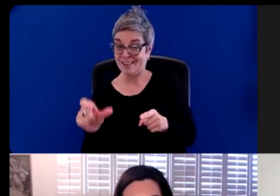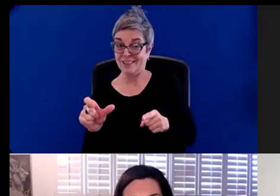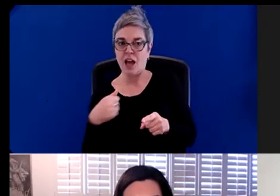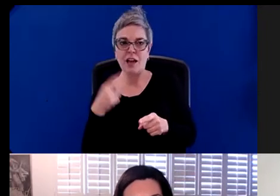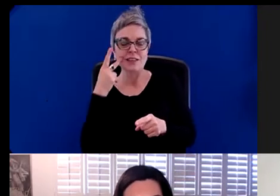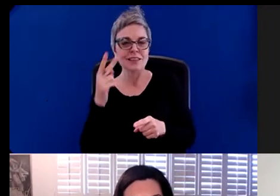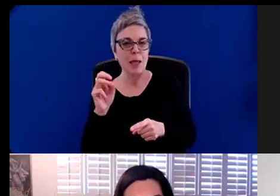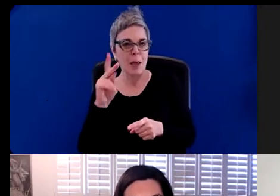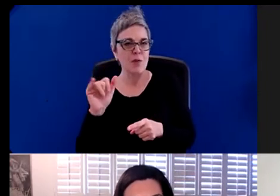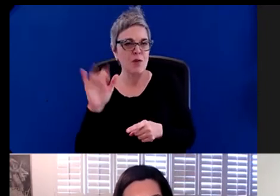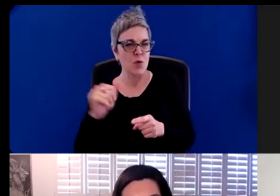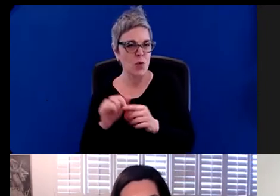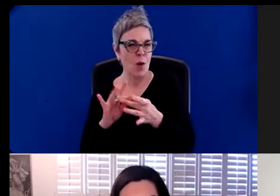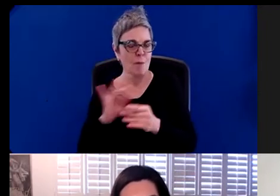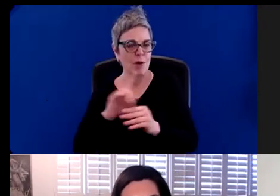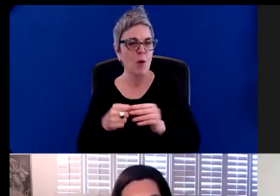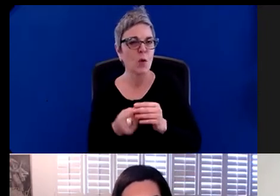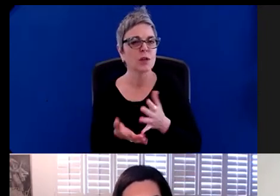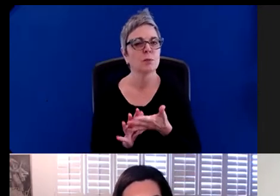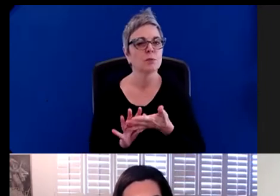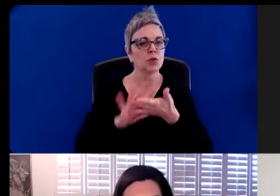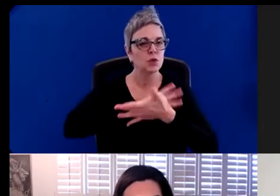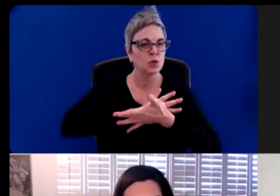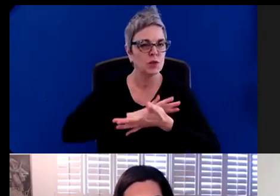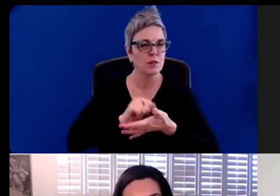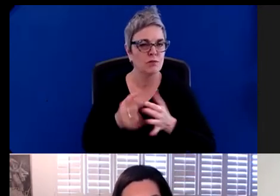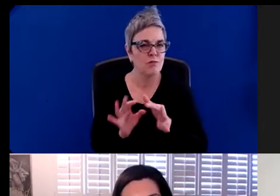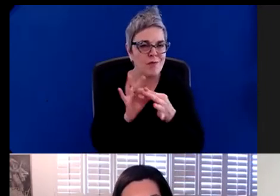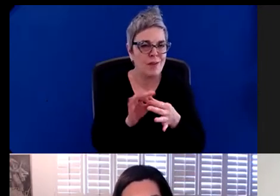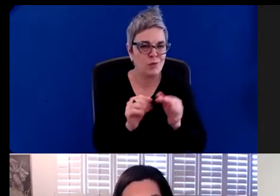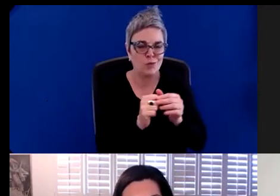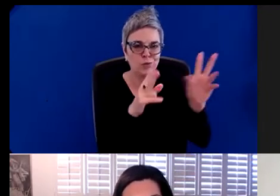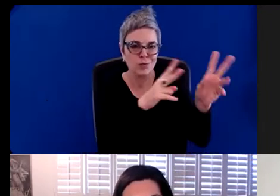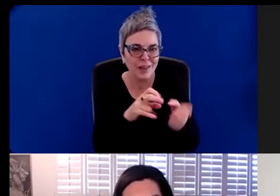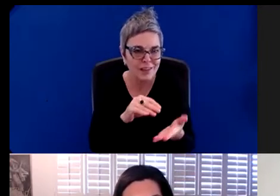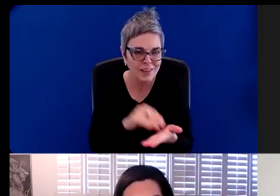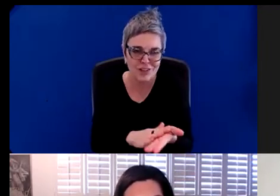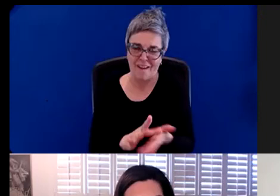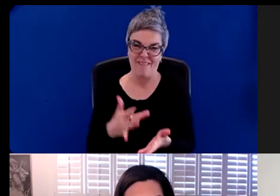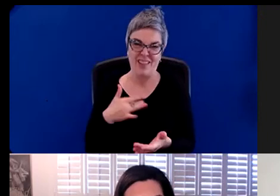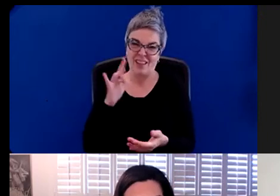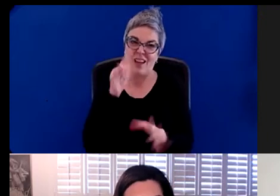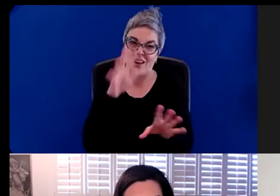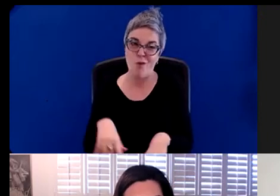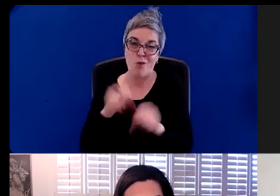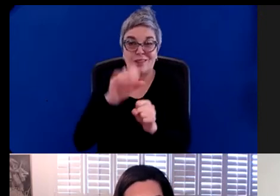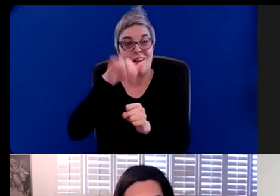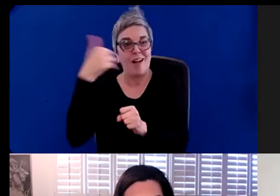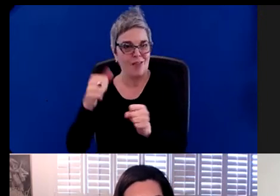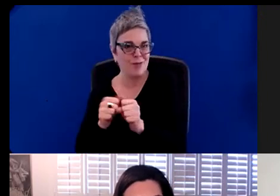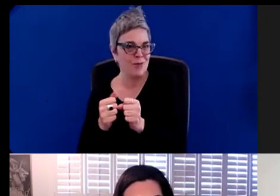So I really appreciate you bringing that in because I feel like we could have a whole other webinar just on that, right? So